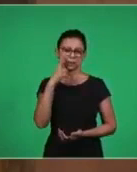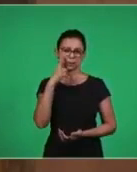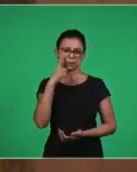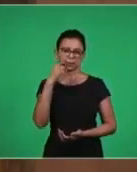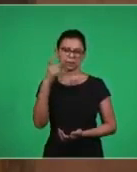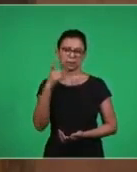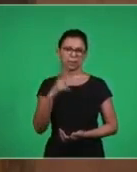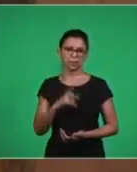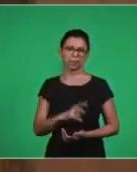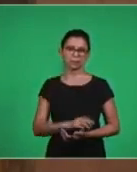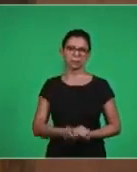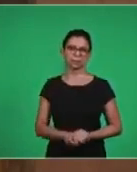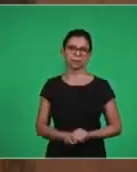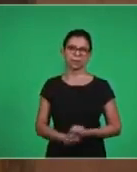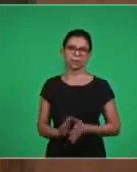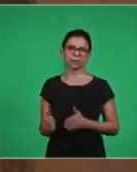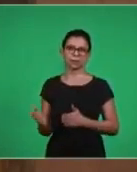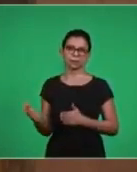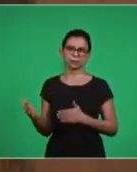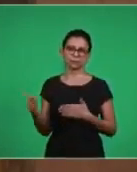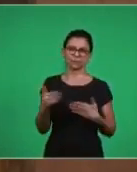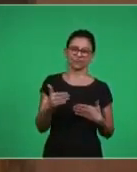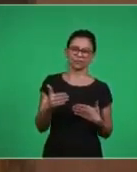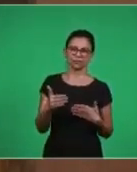to go deviate